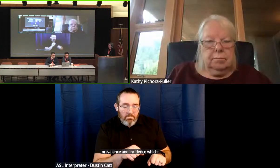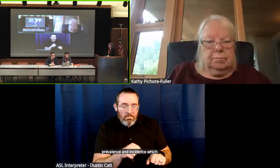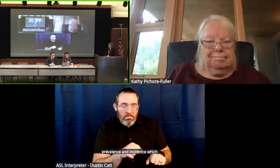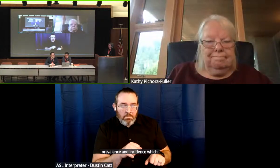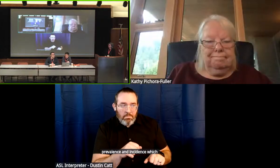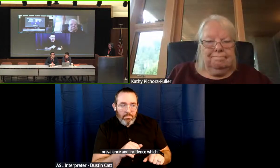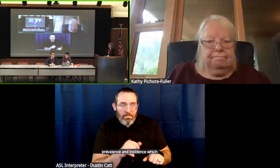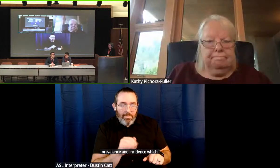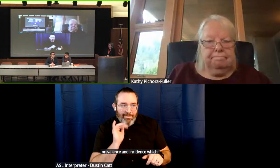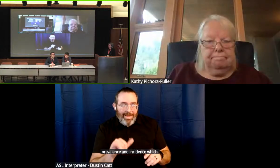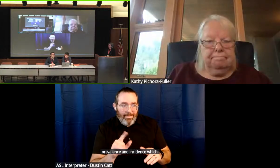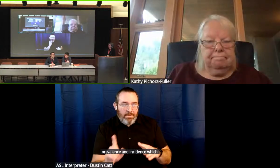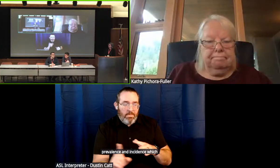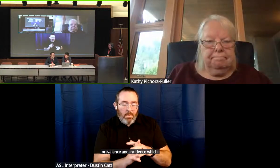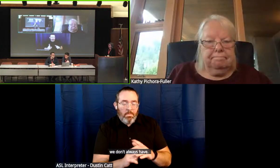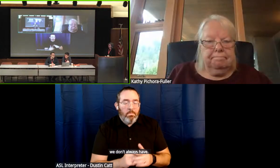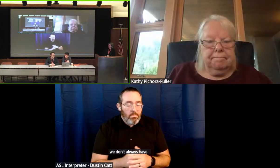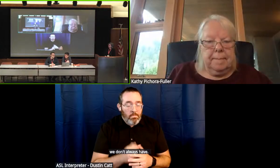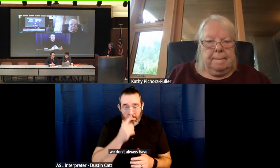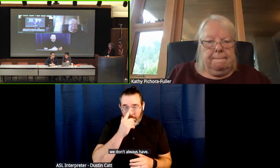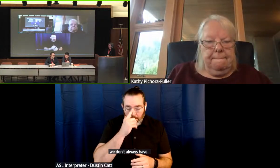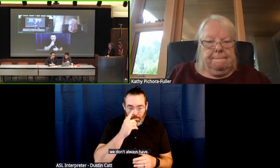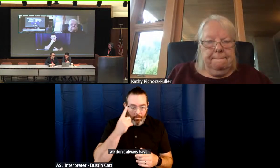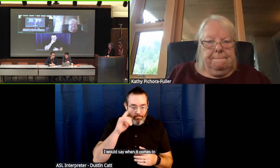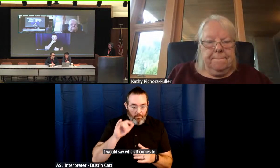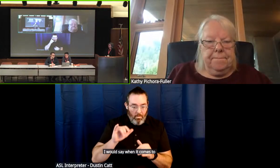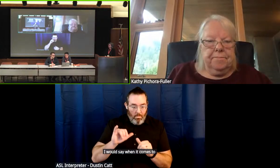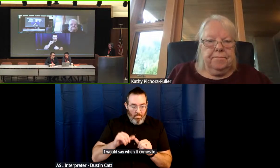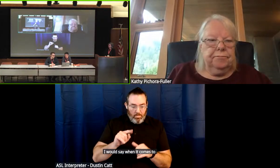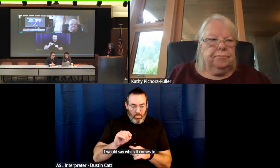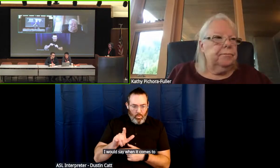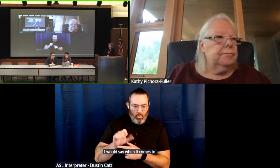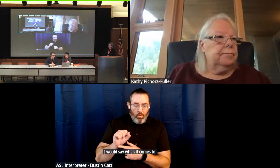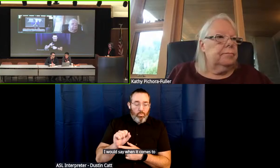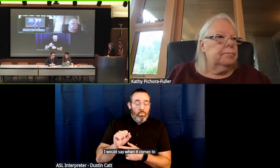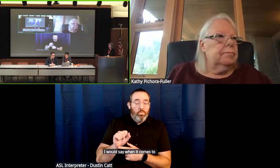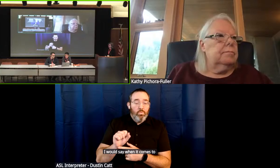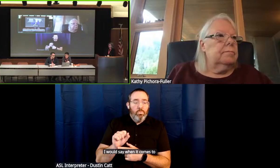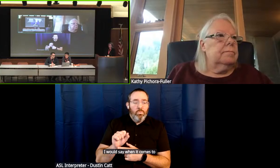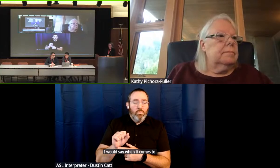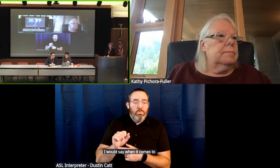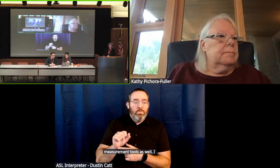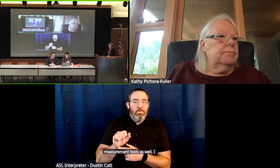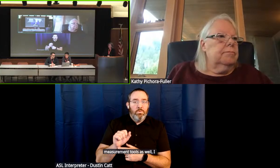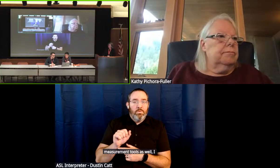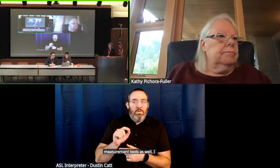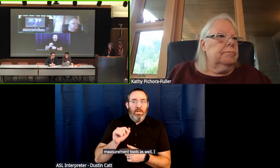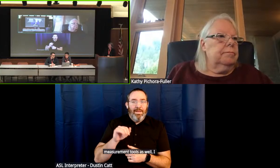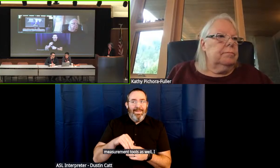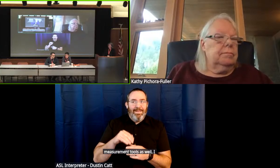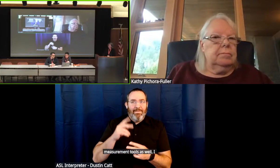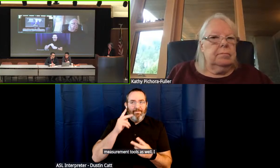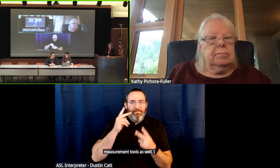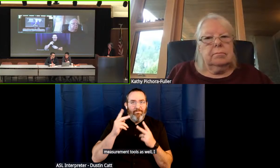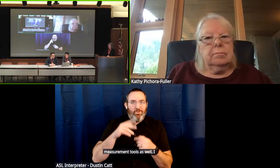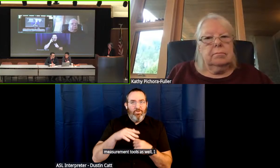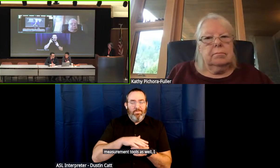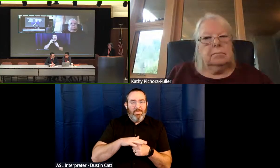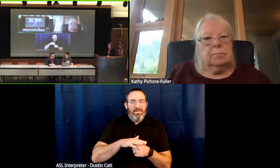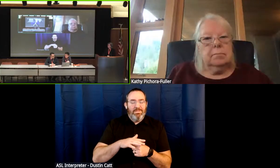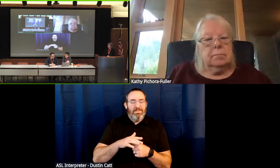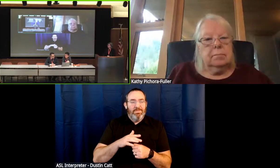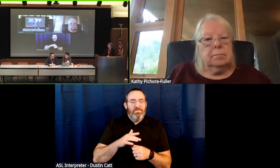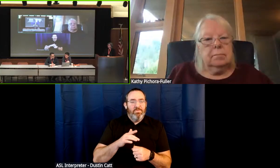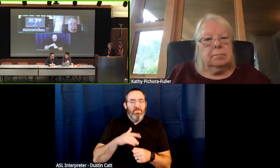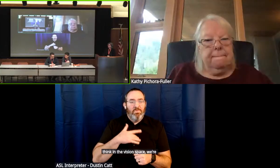I would say when it comes to measurement tools as well, I think in the vision space, we're reasonably good when it comes